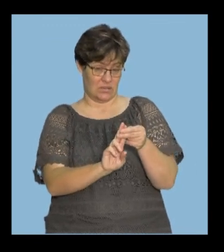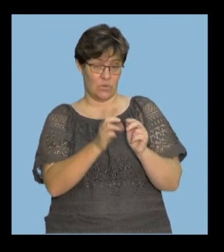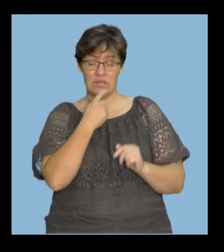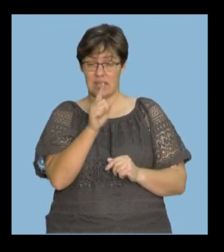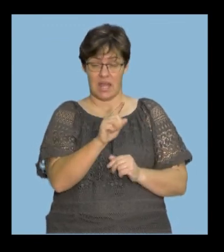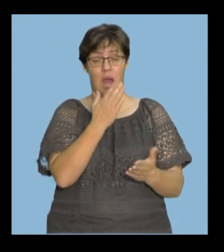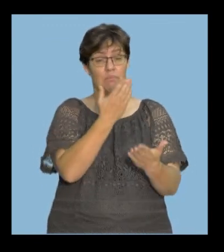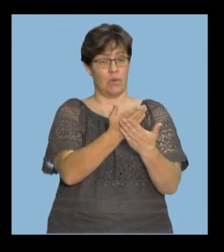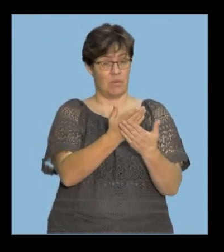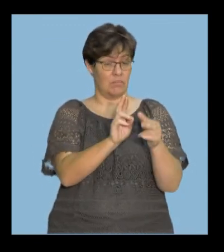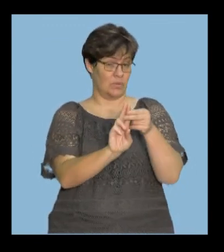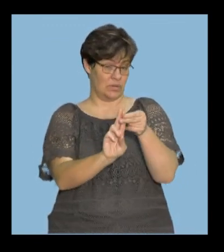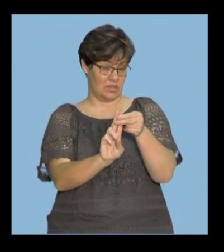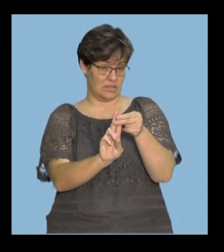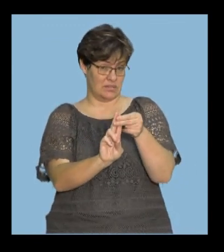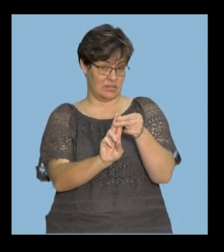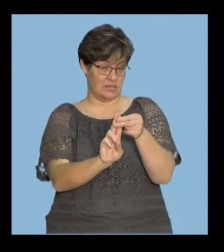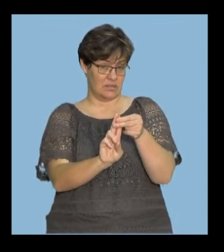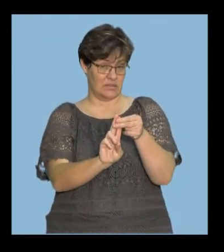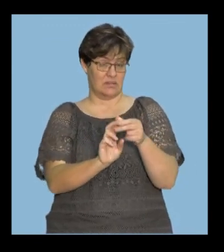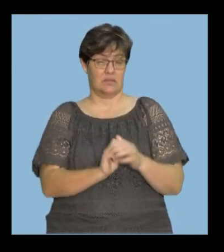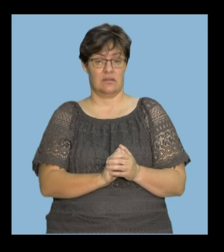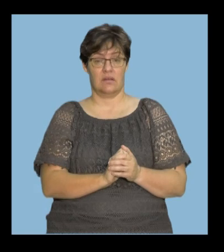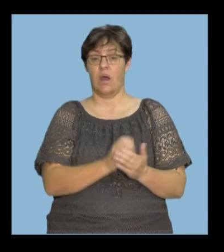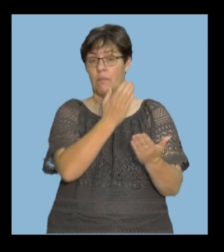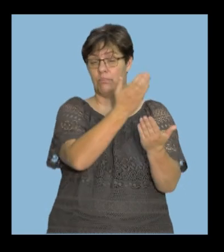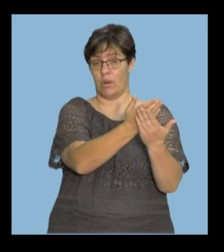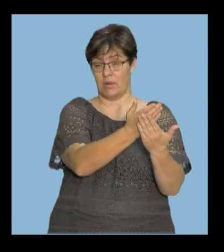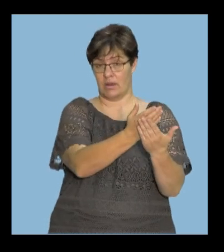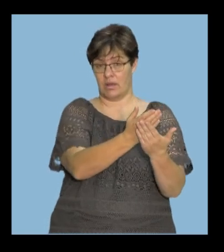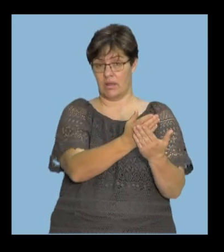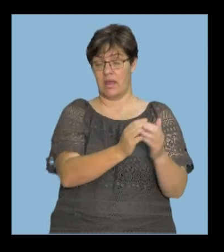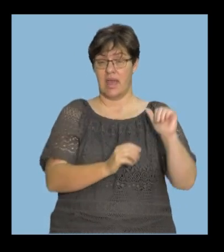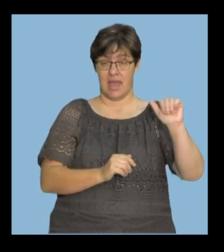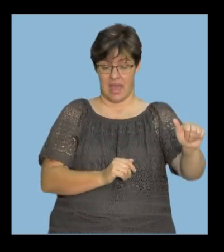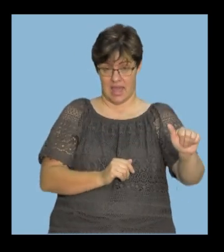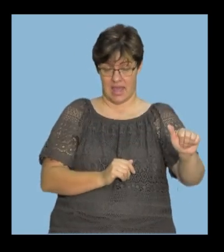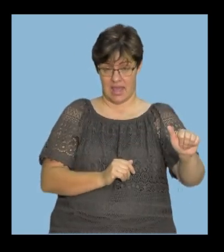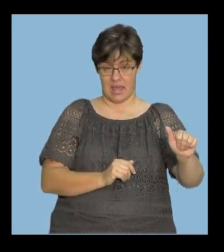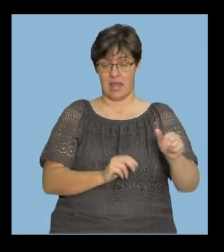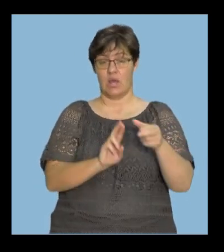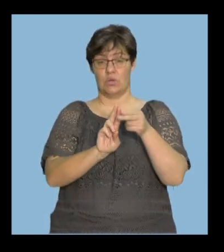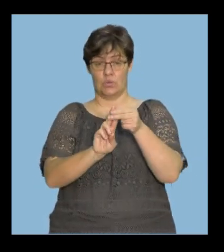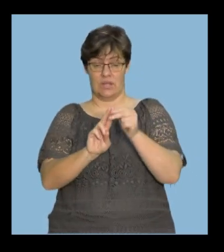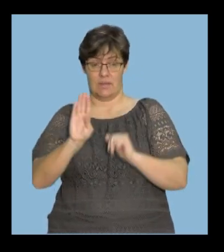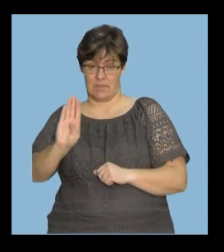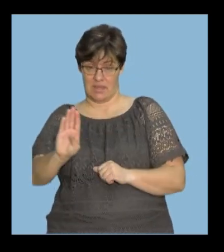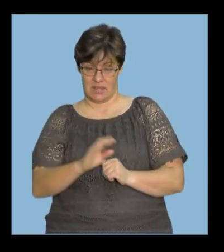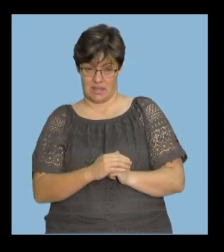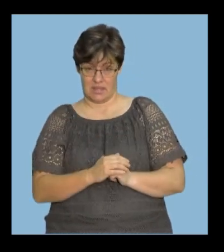of the union, we have said the probability of the union is going to be the probability of